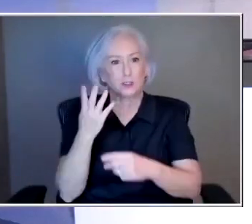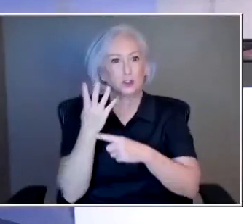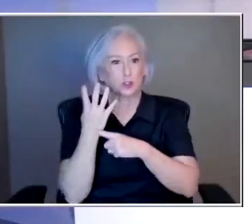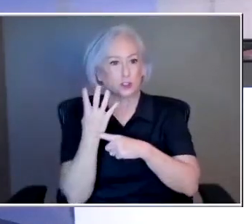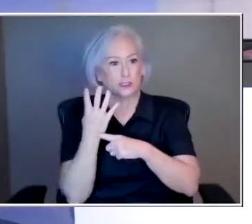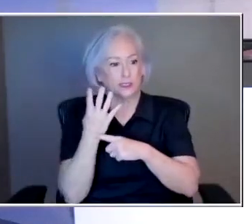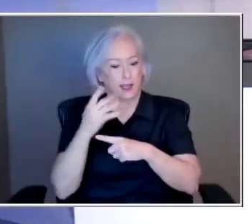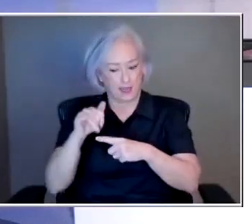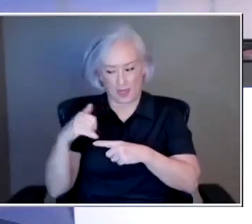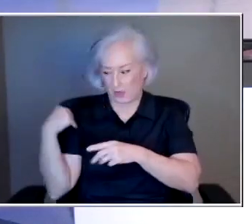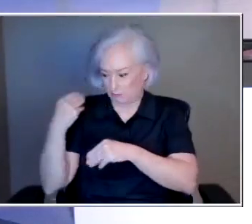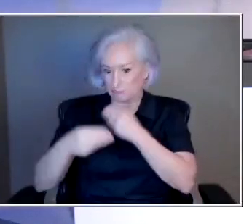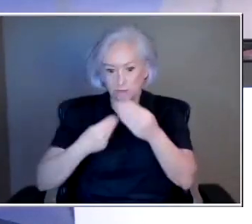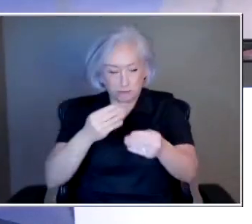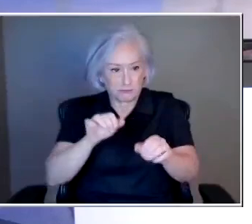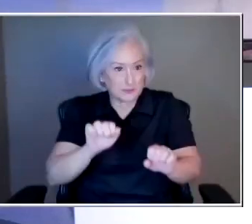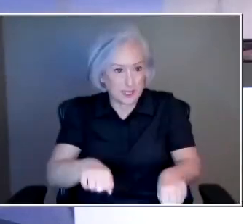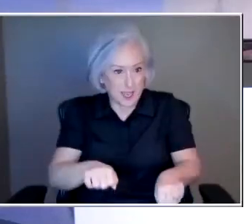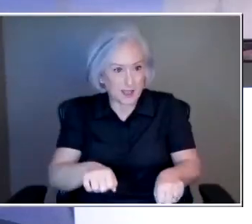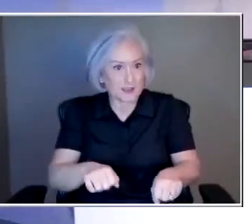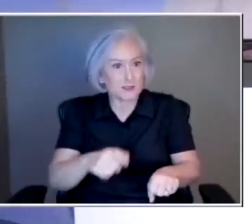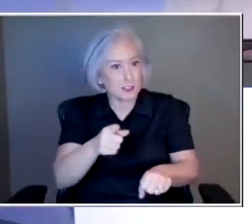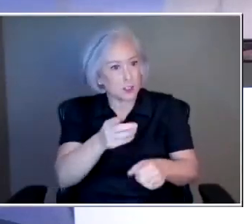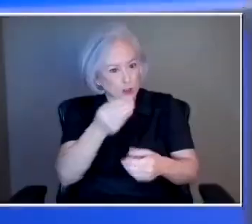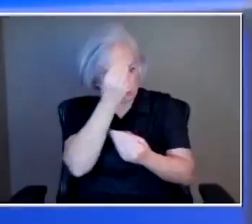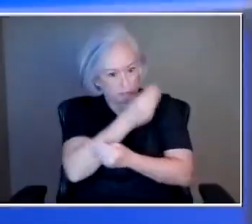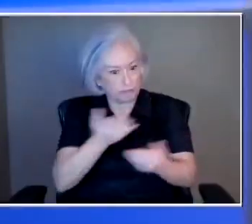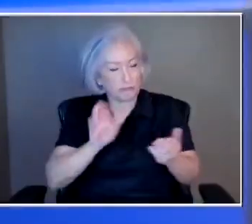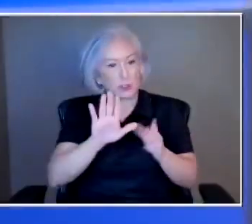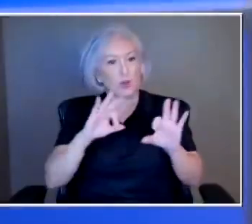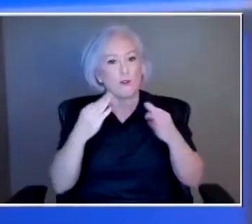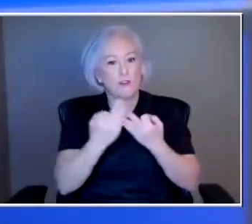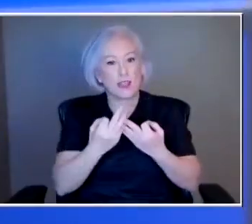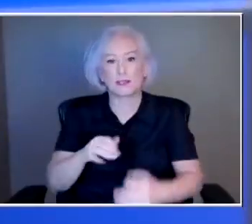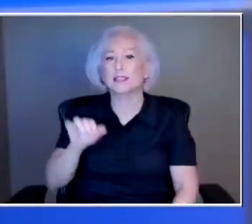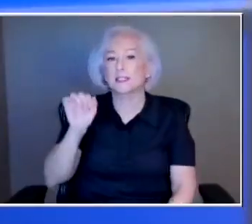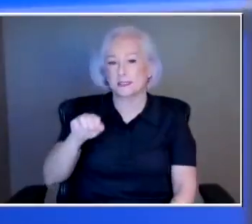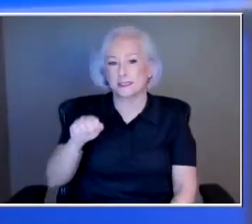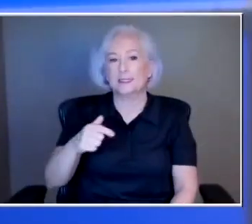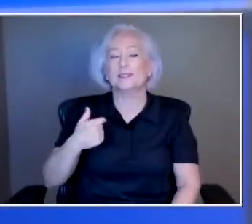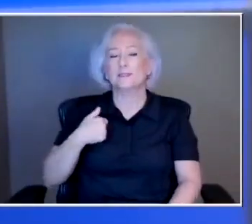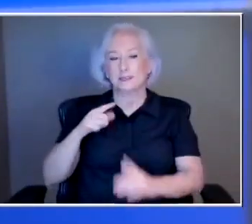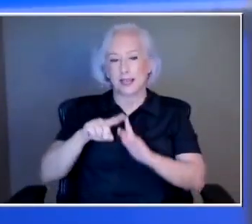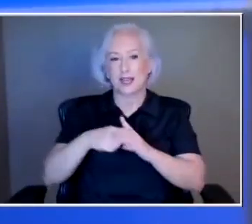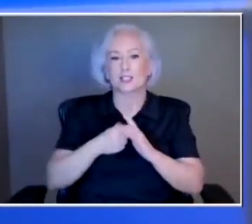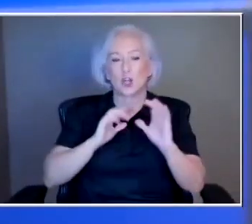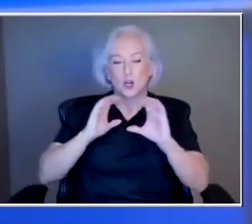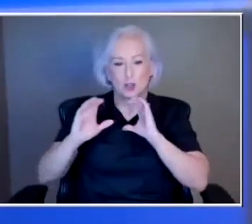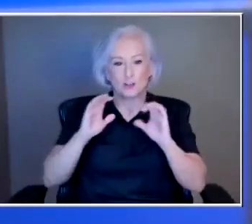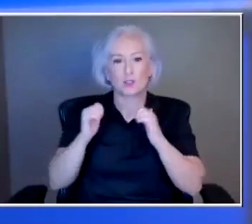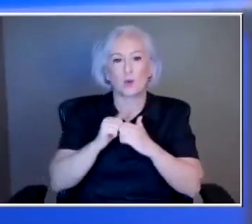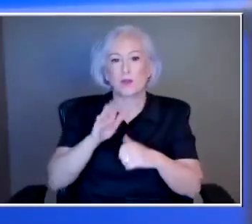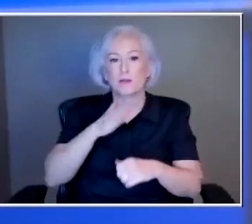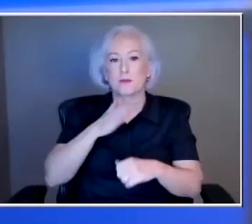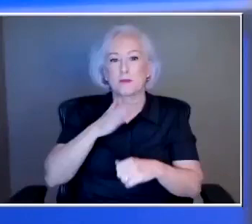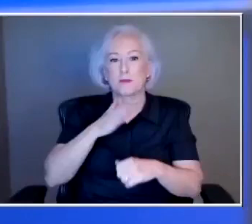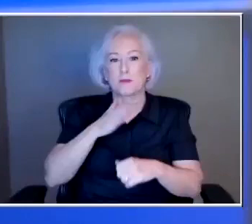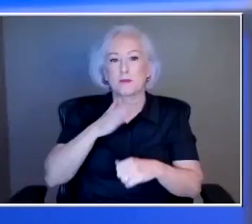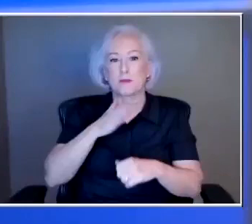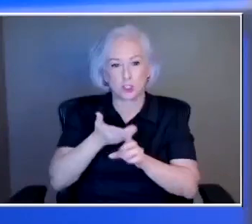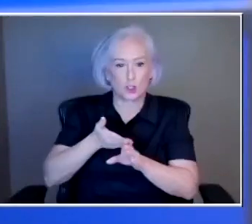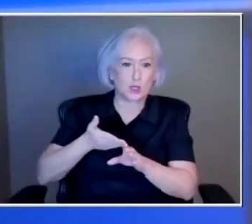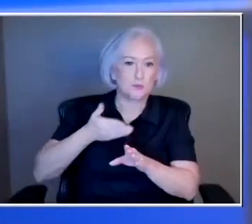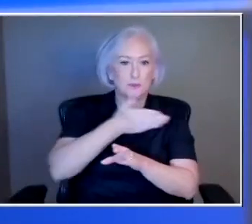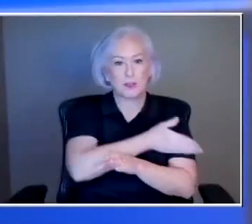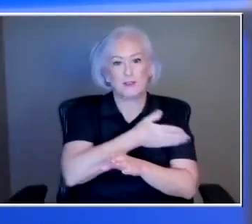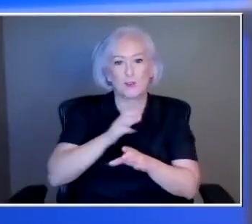those conversations start to happen? Absolutely. I actually started the conversations with my sister prior to even getting tested,